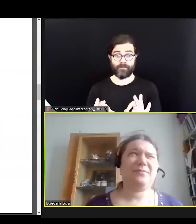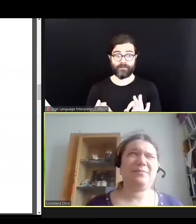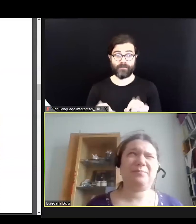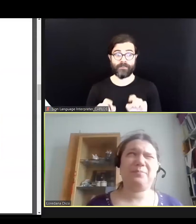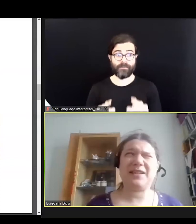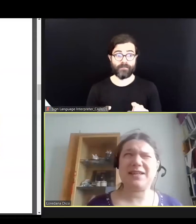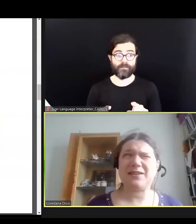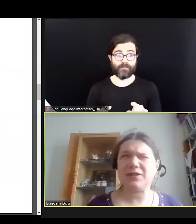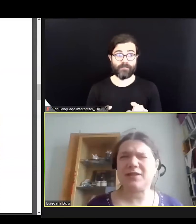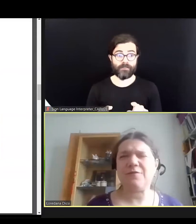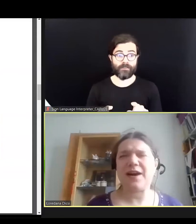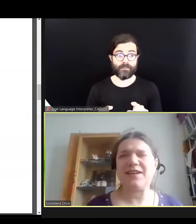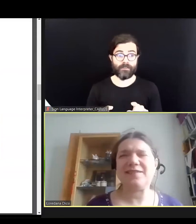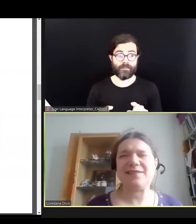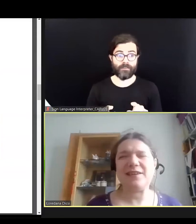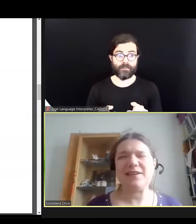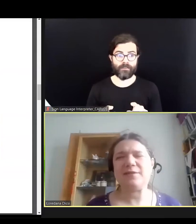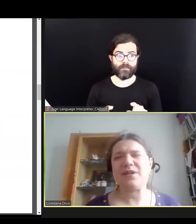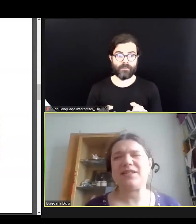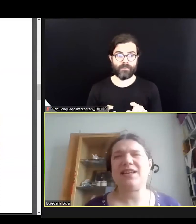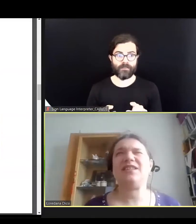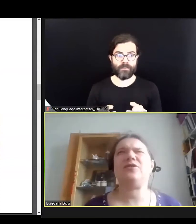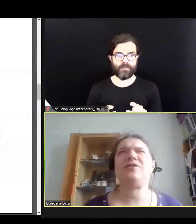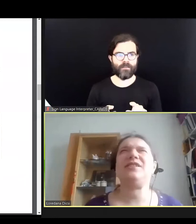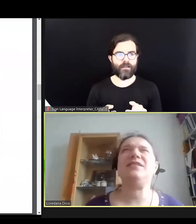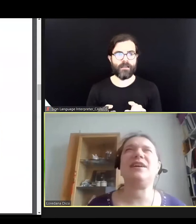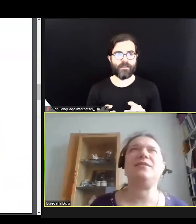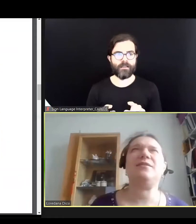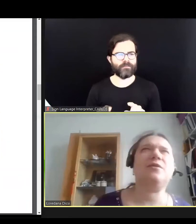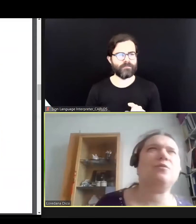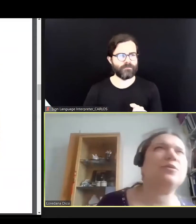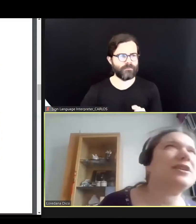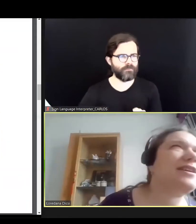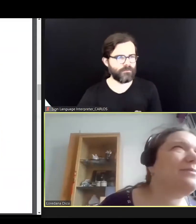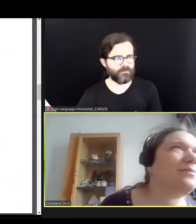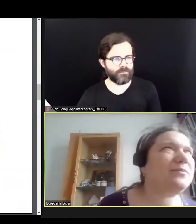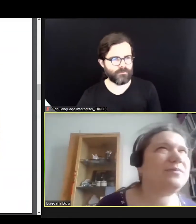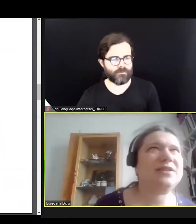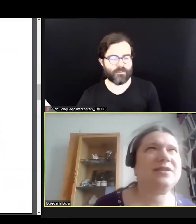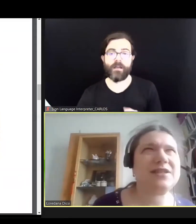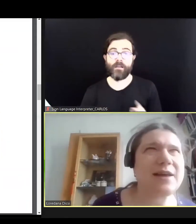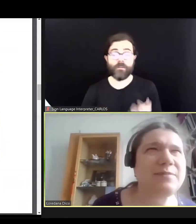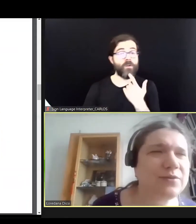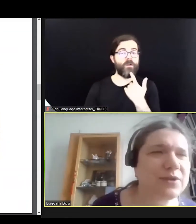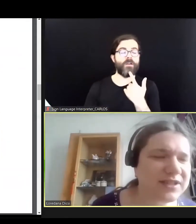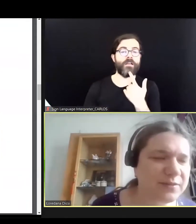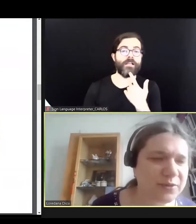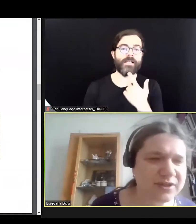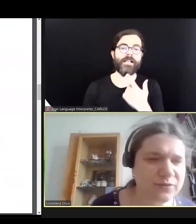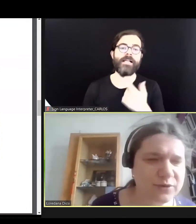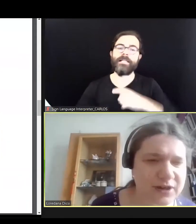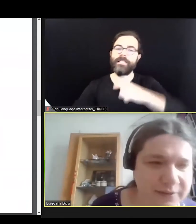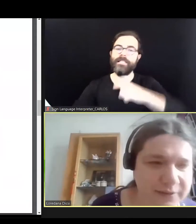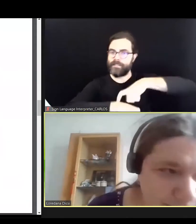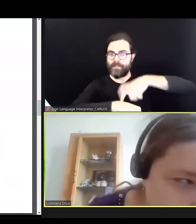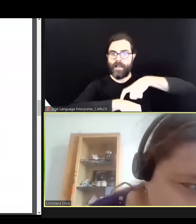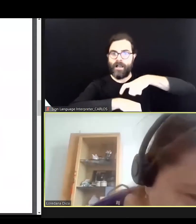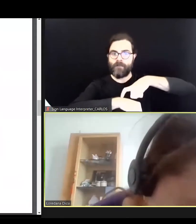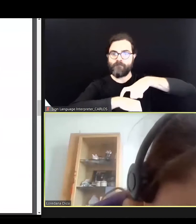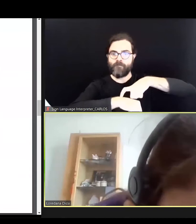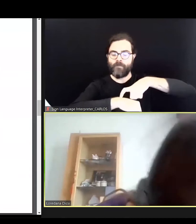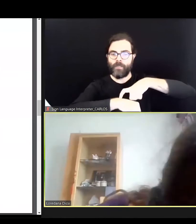provide the services they used to provide to as many pupils and students, because they had to spend more time